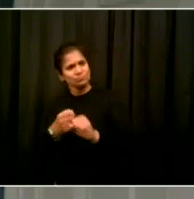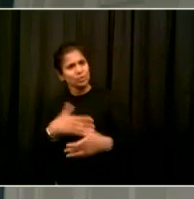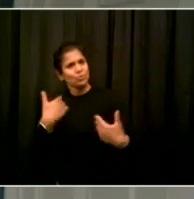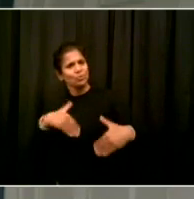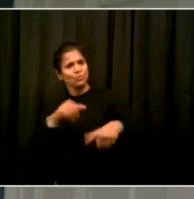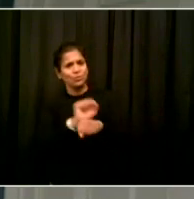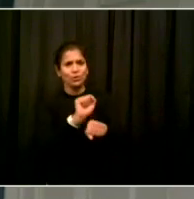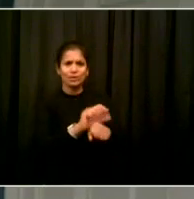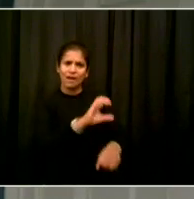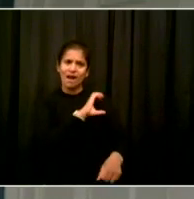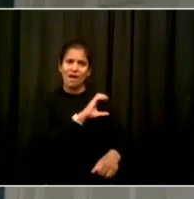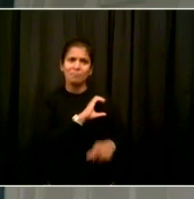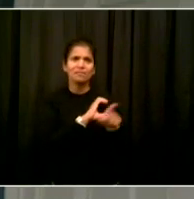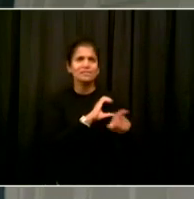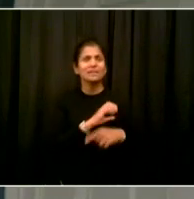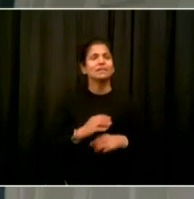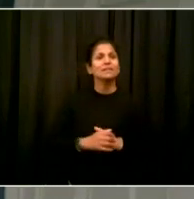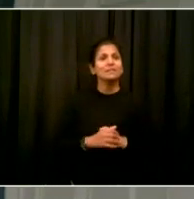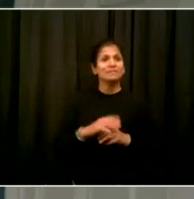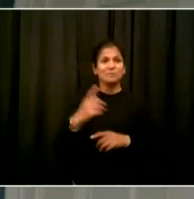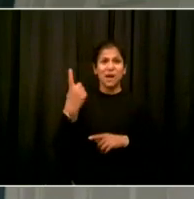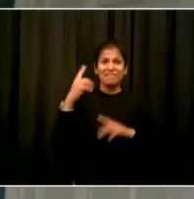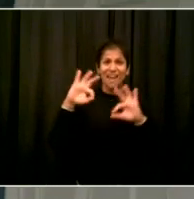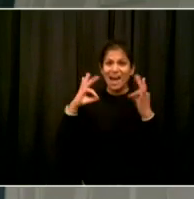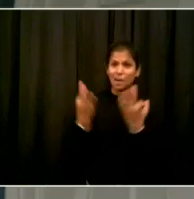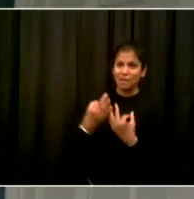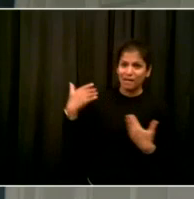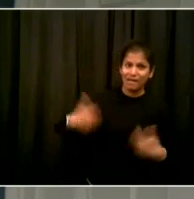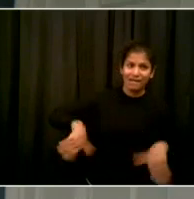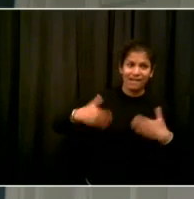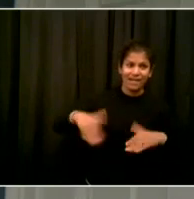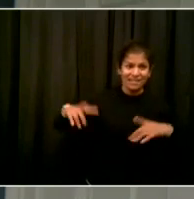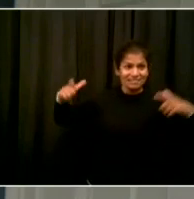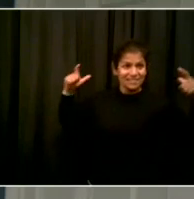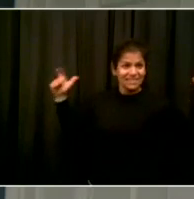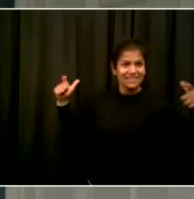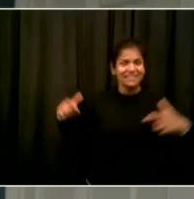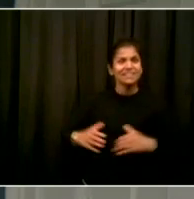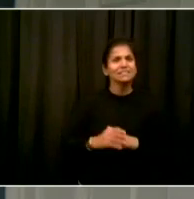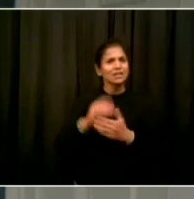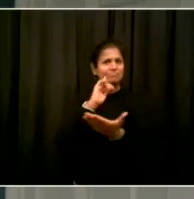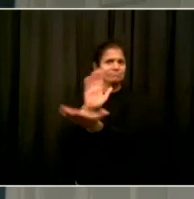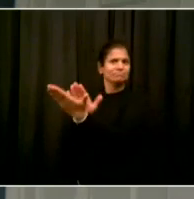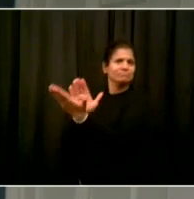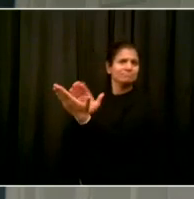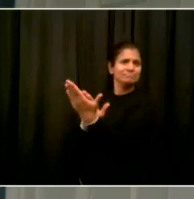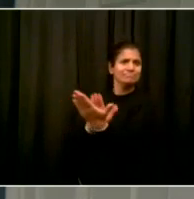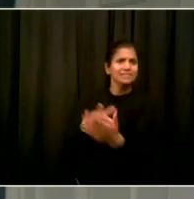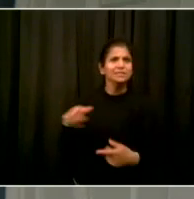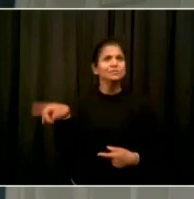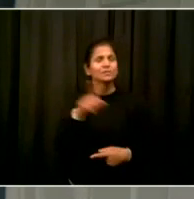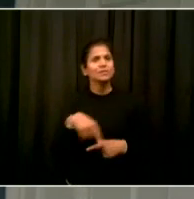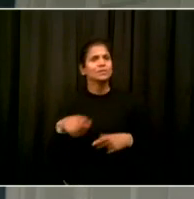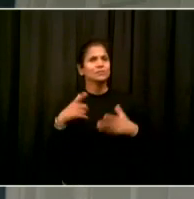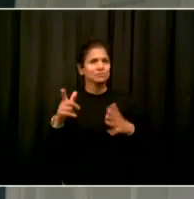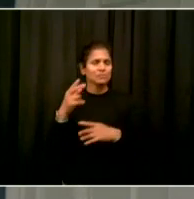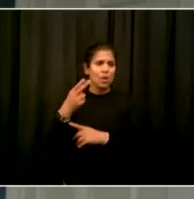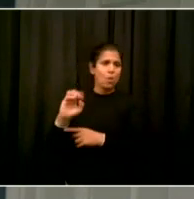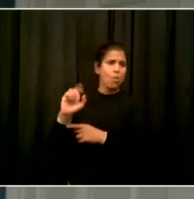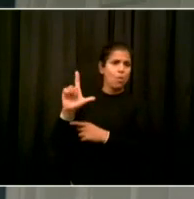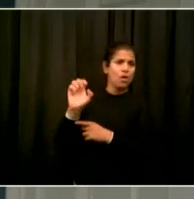much. But what you have done in every role you've had has been exceptional.